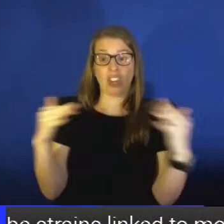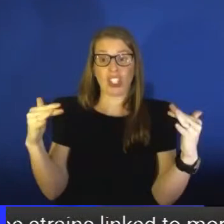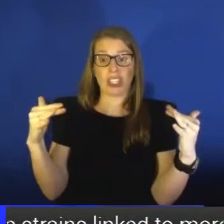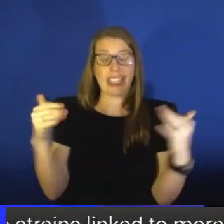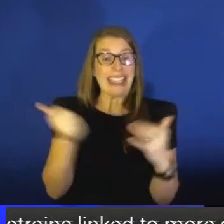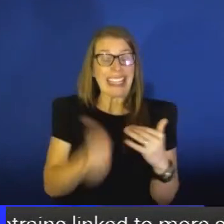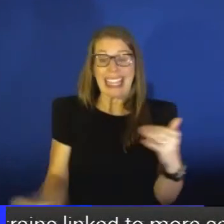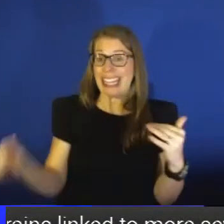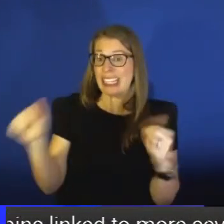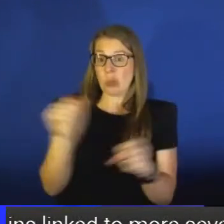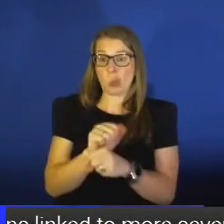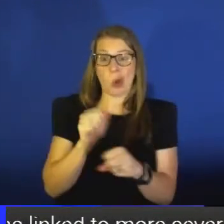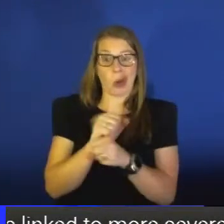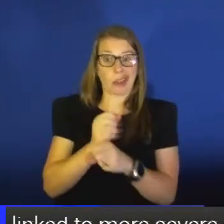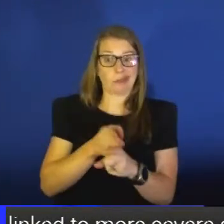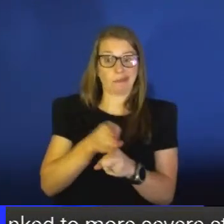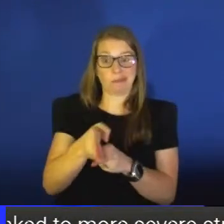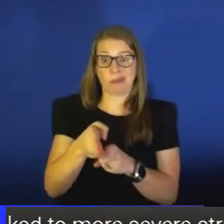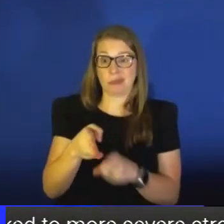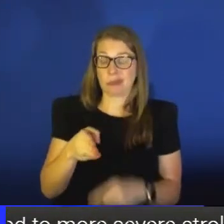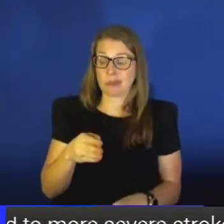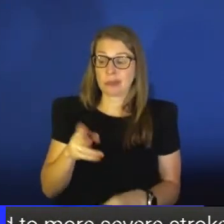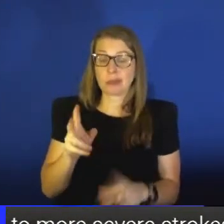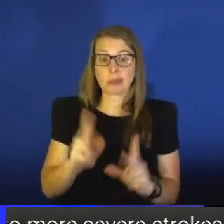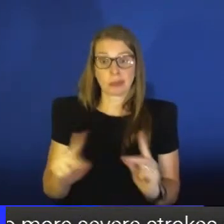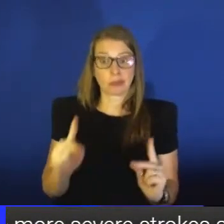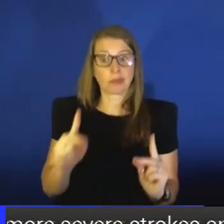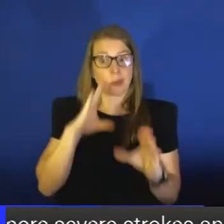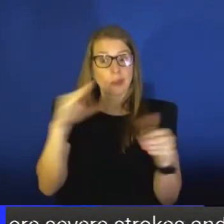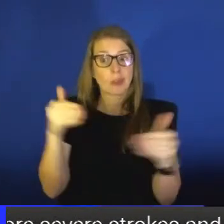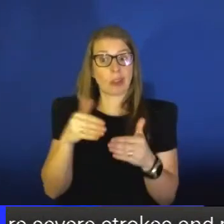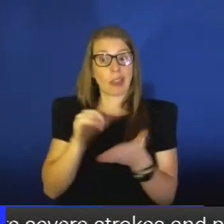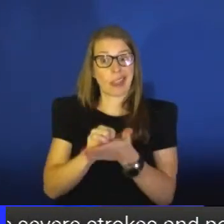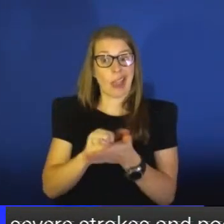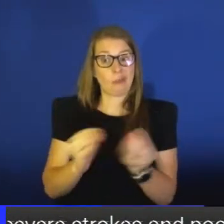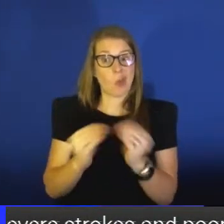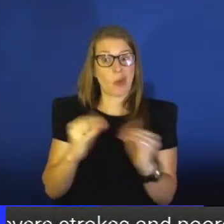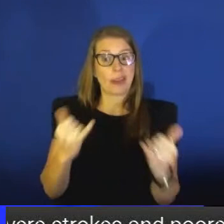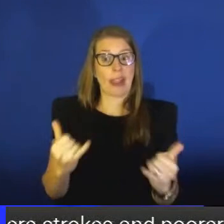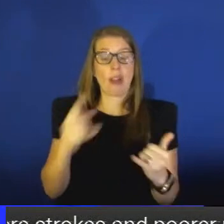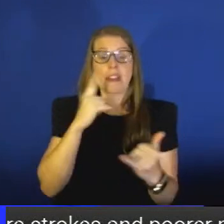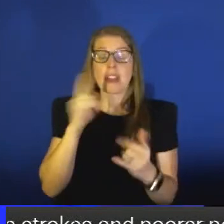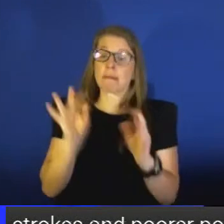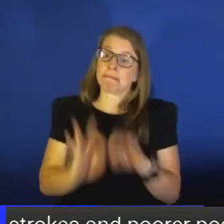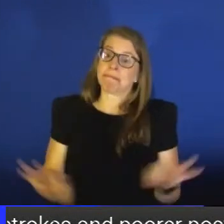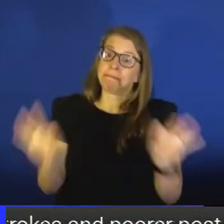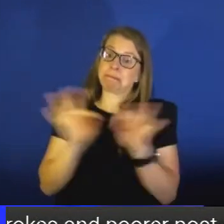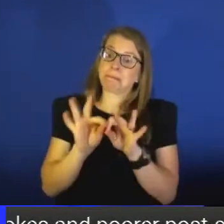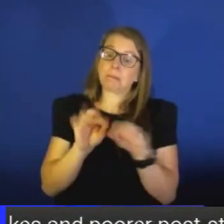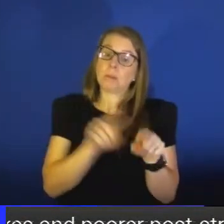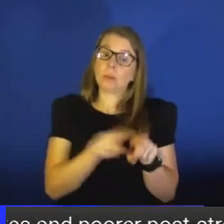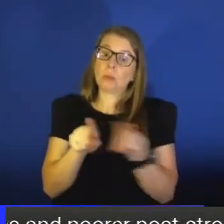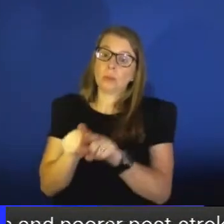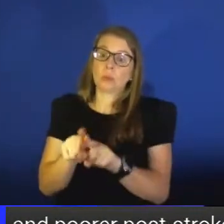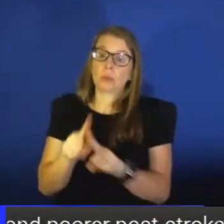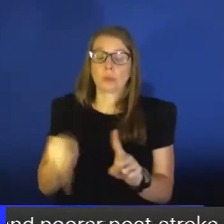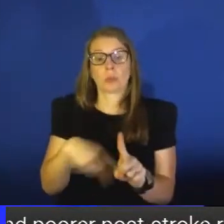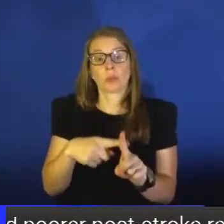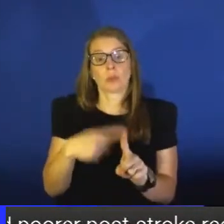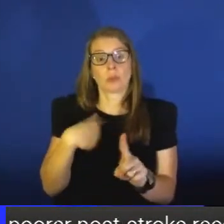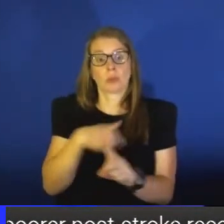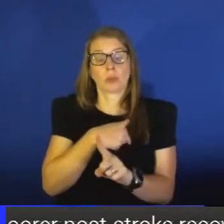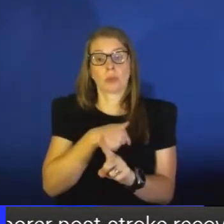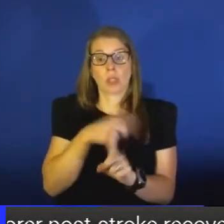that people are working more at doing that right now. I think that's really important, and I think that also even when we recruit people,